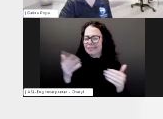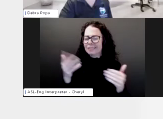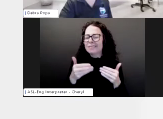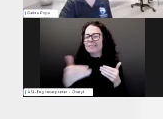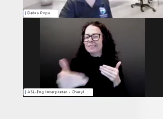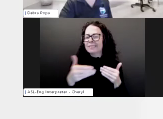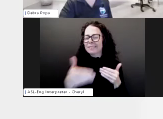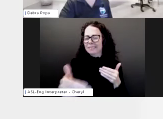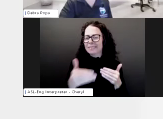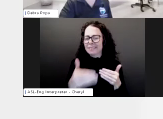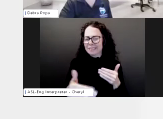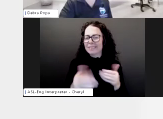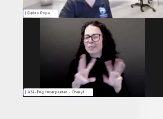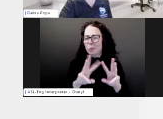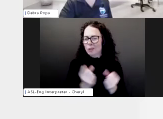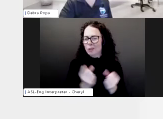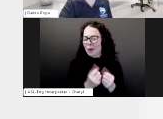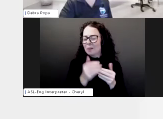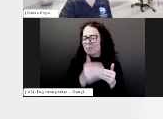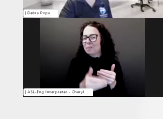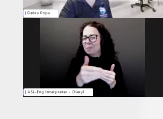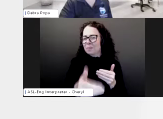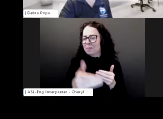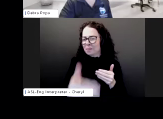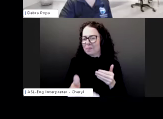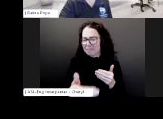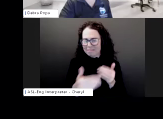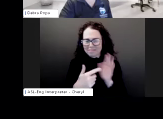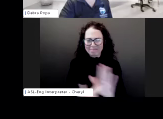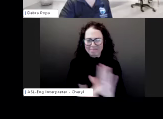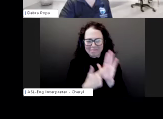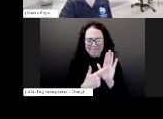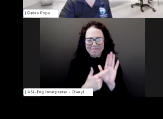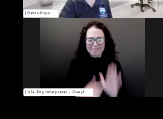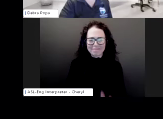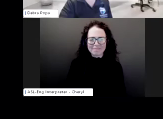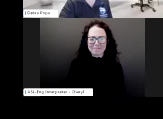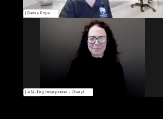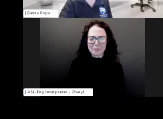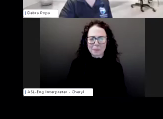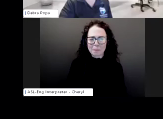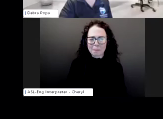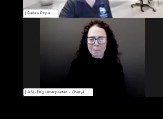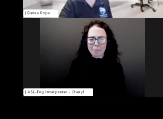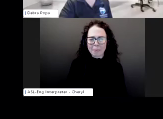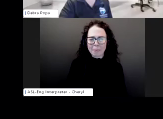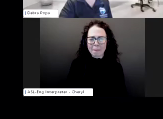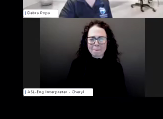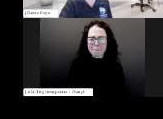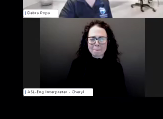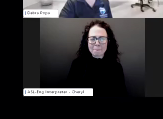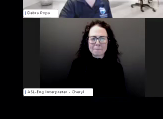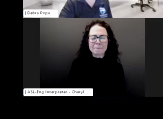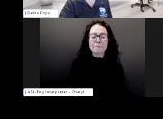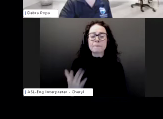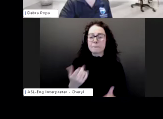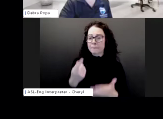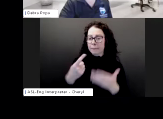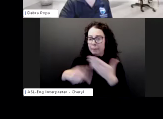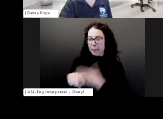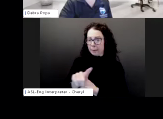for people to participate in. So next week we actually have one on basic finances or basic